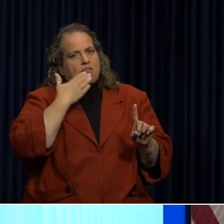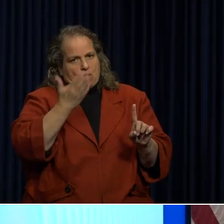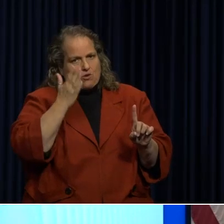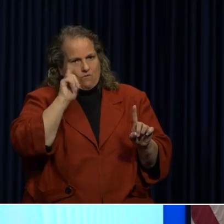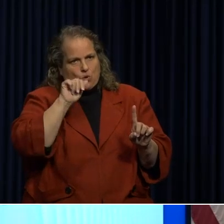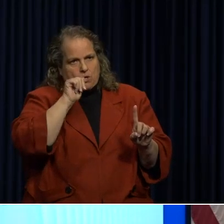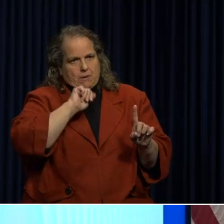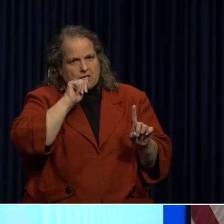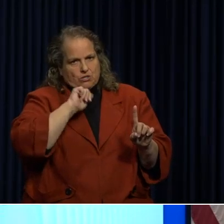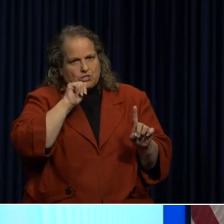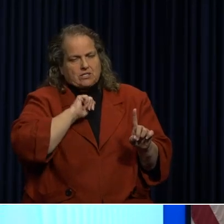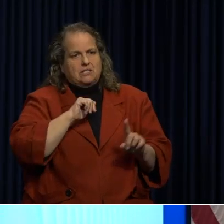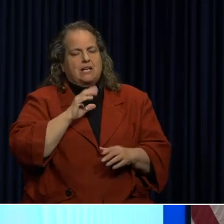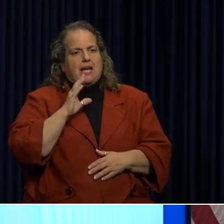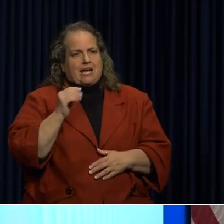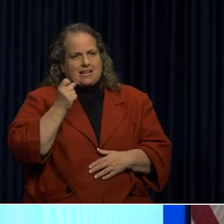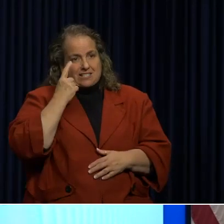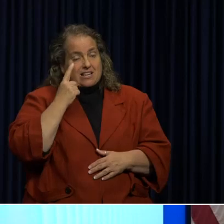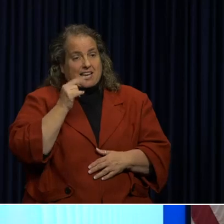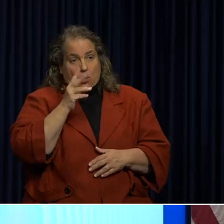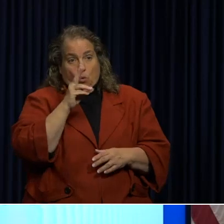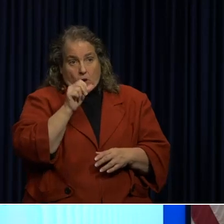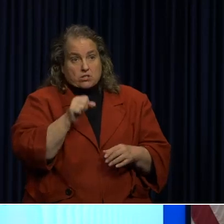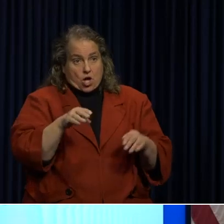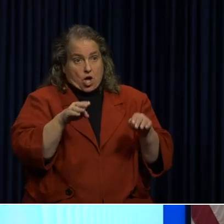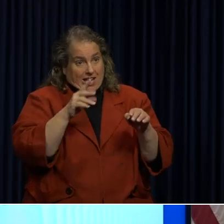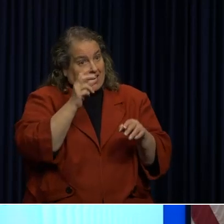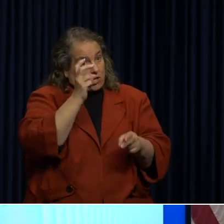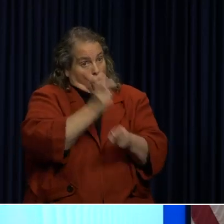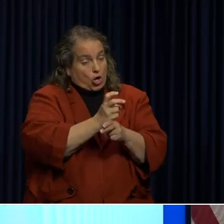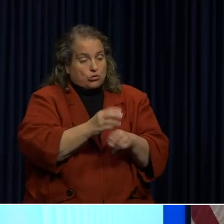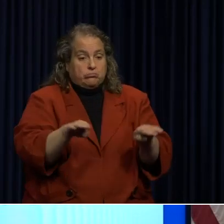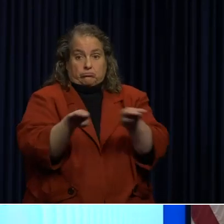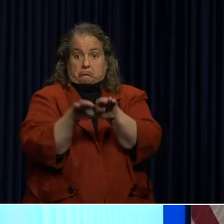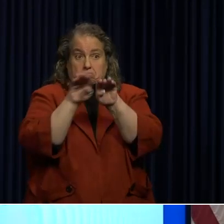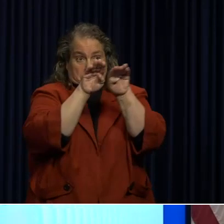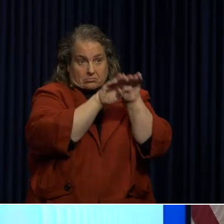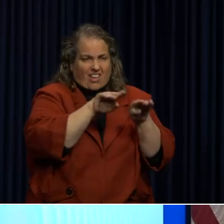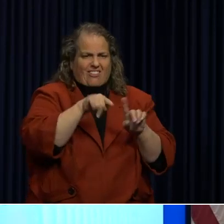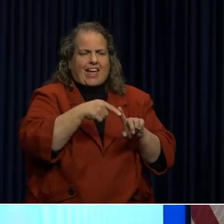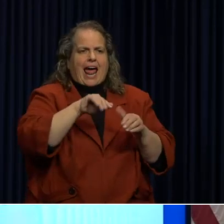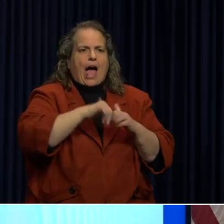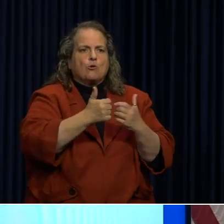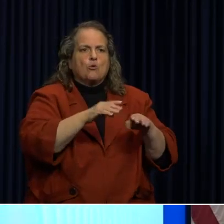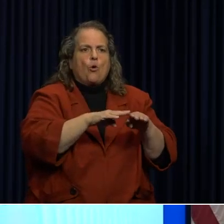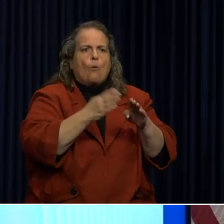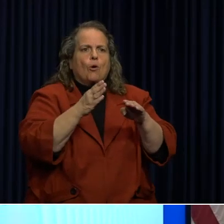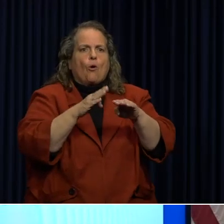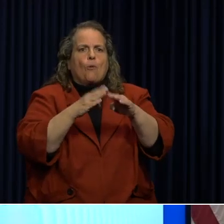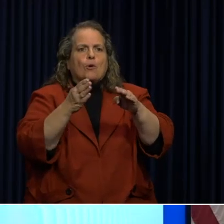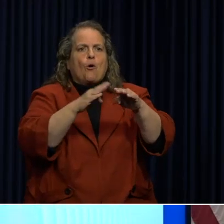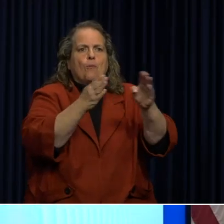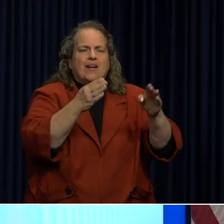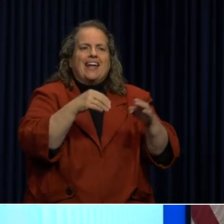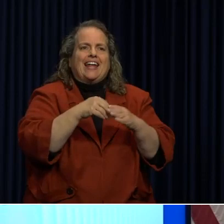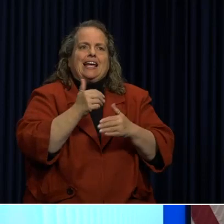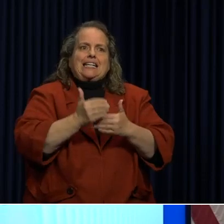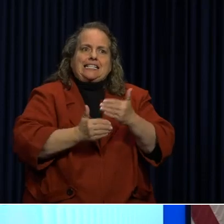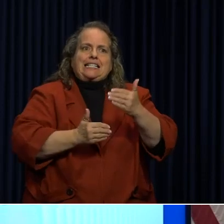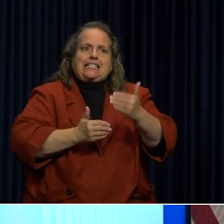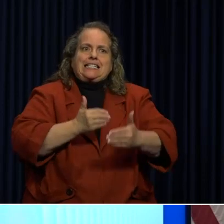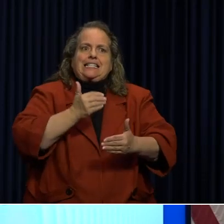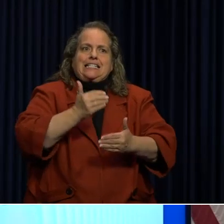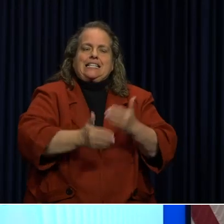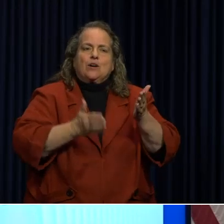but it's certainly hard to shut things down and then turn them back on and do it in a methodical way. So Kenneth, if you could show, or James, the first